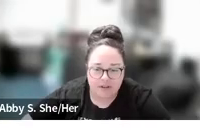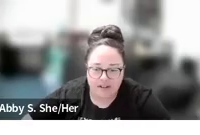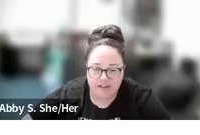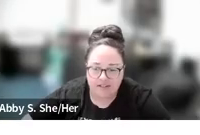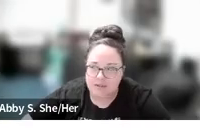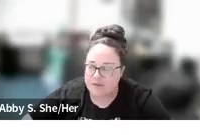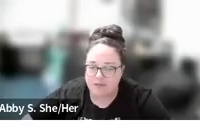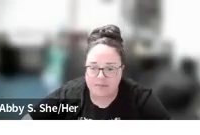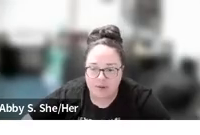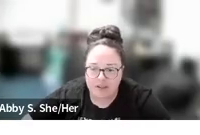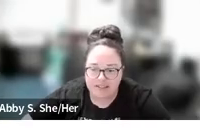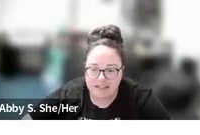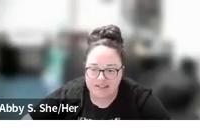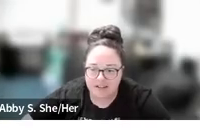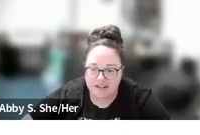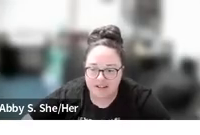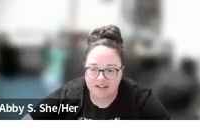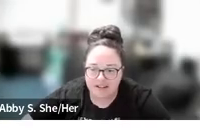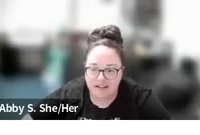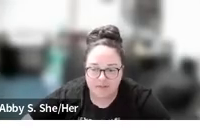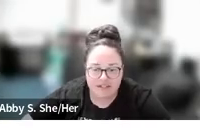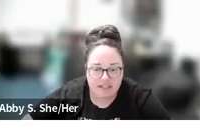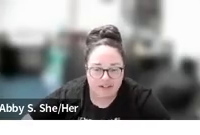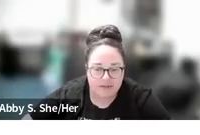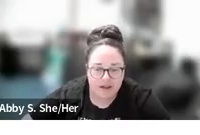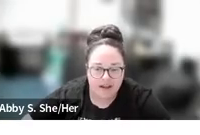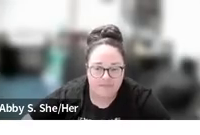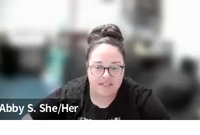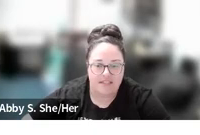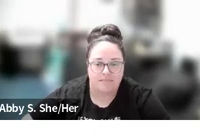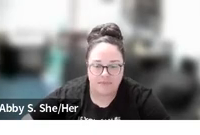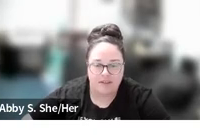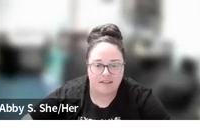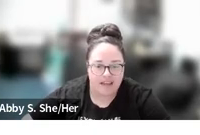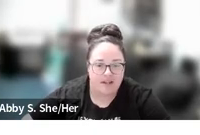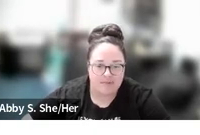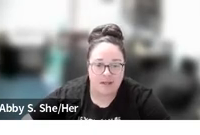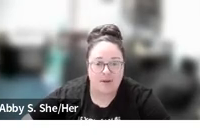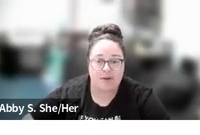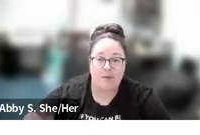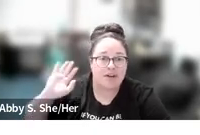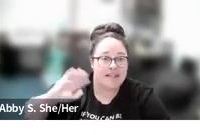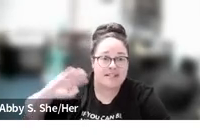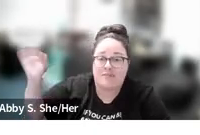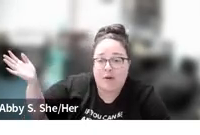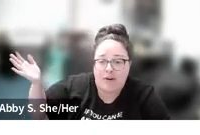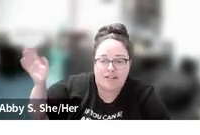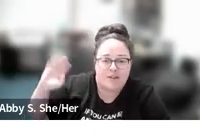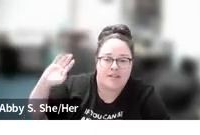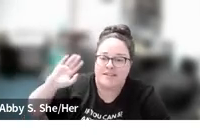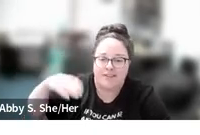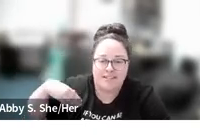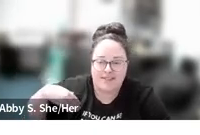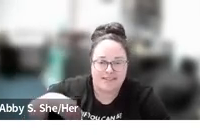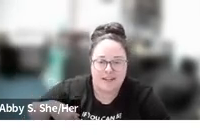it looks like we're gonna lose someone for a moment. It says they have to reset their PC. Okay. It has to update, but no worries. It's recorded,